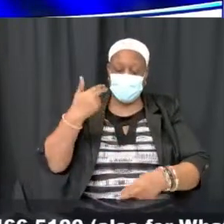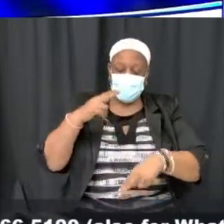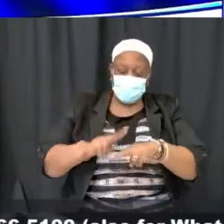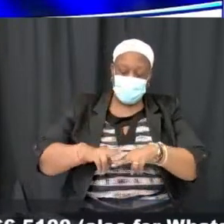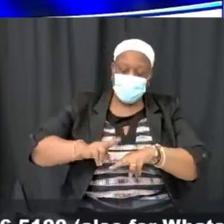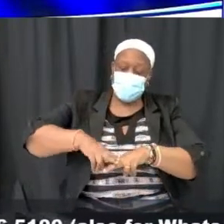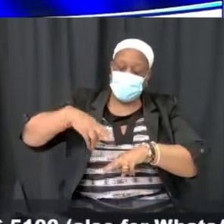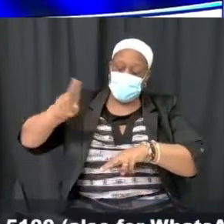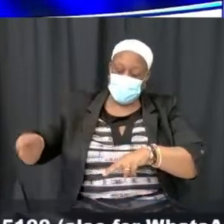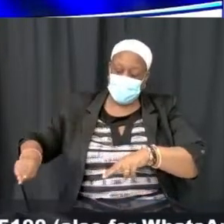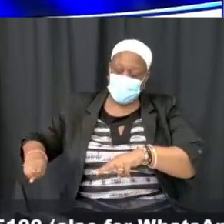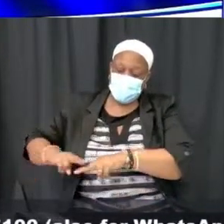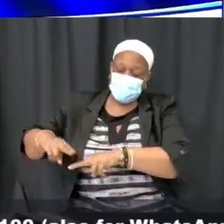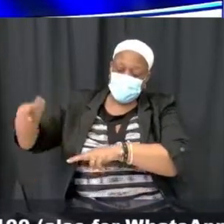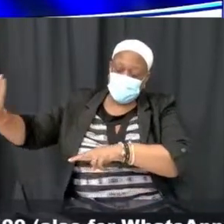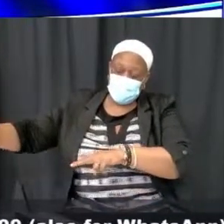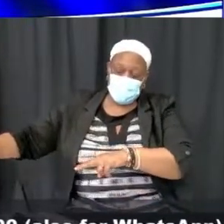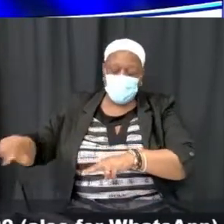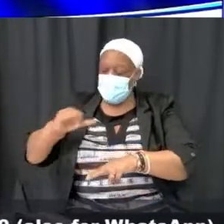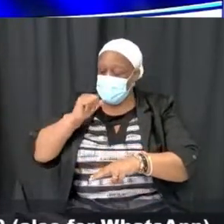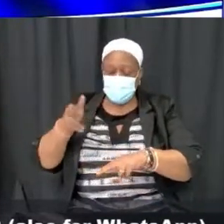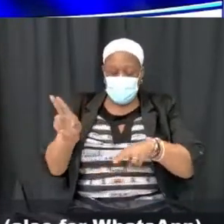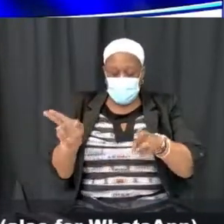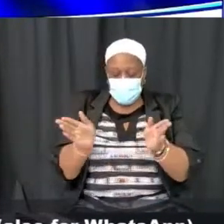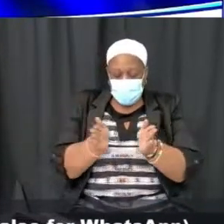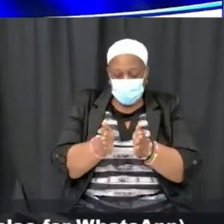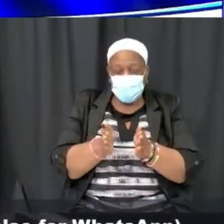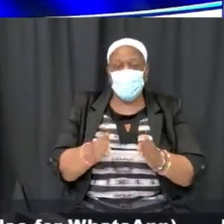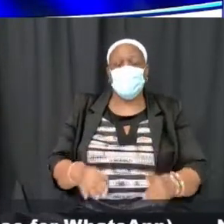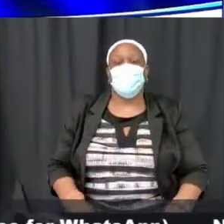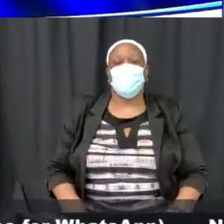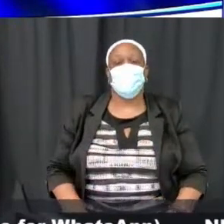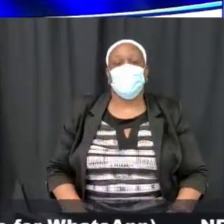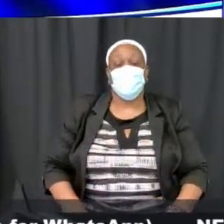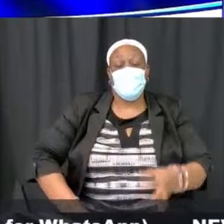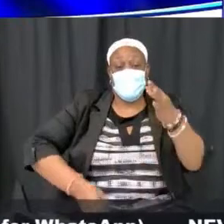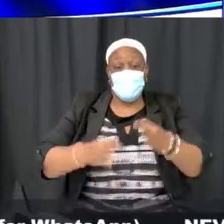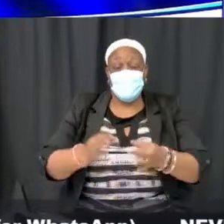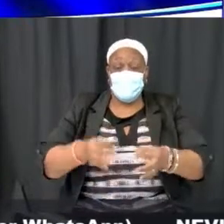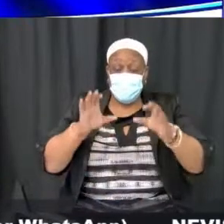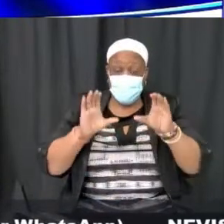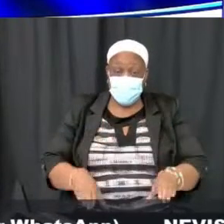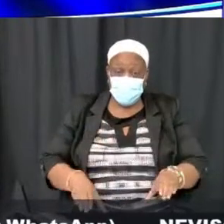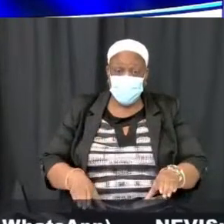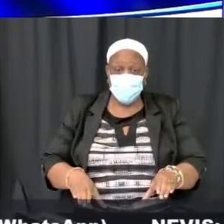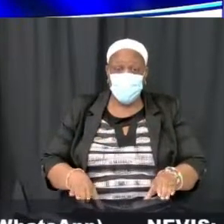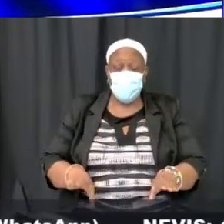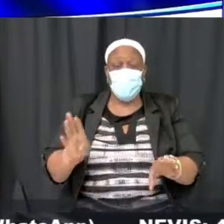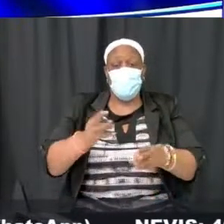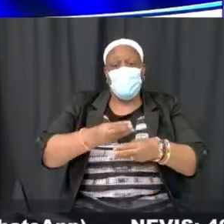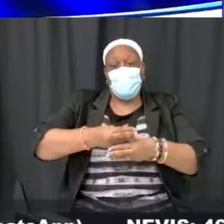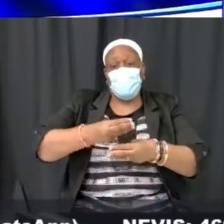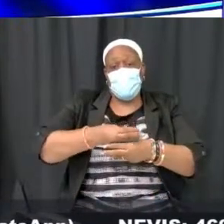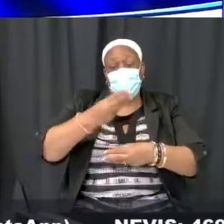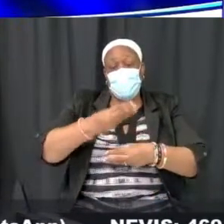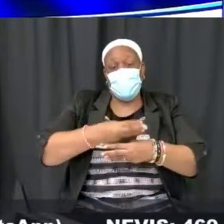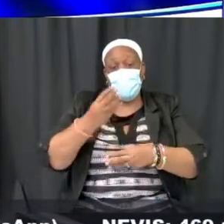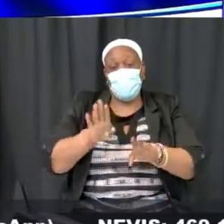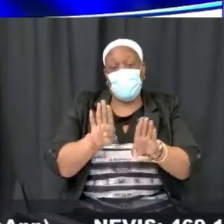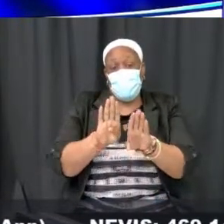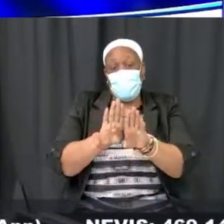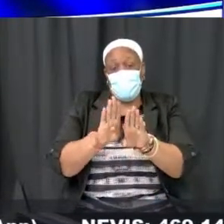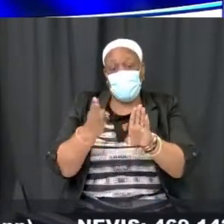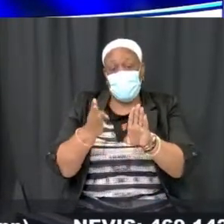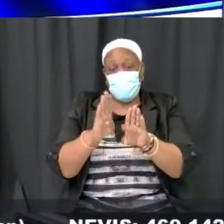times. As far as possible, leave windows open to allow for the free flow of air and